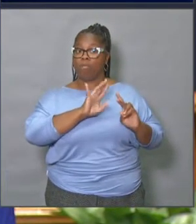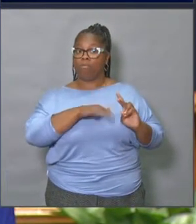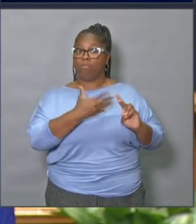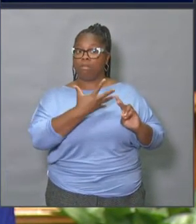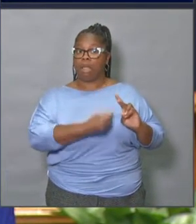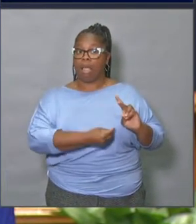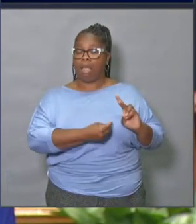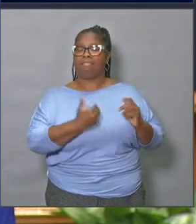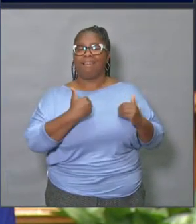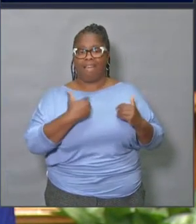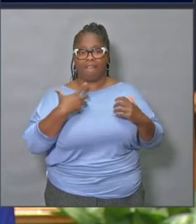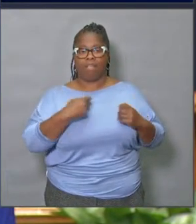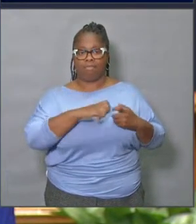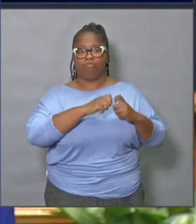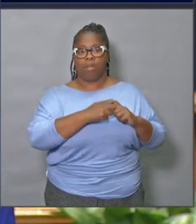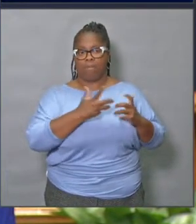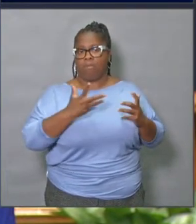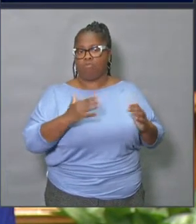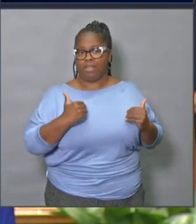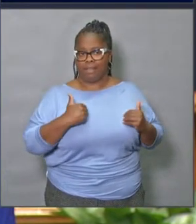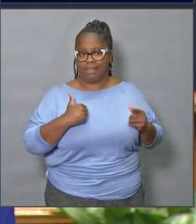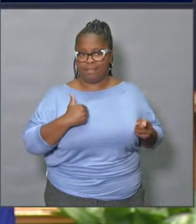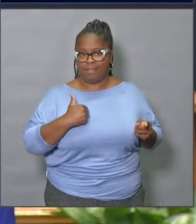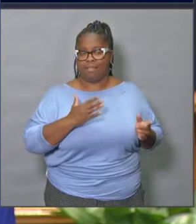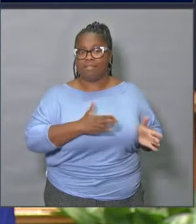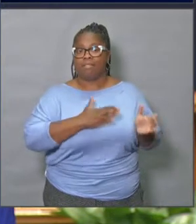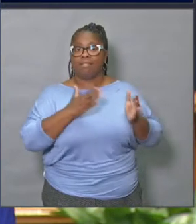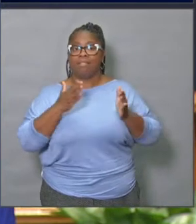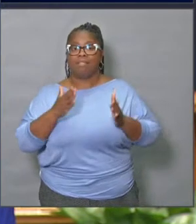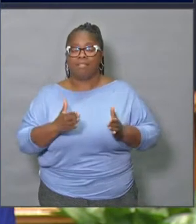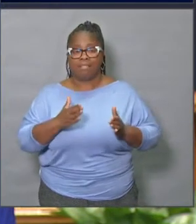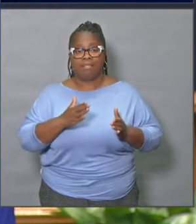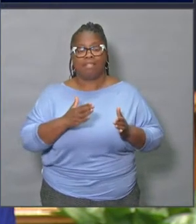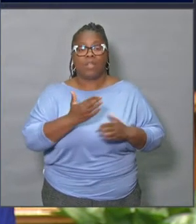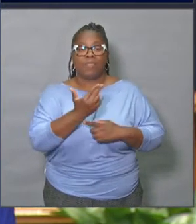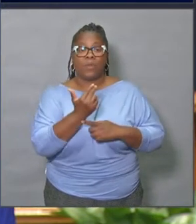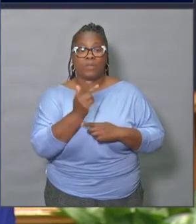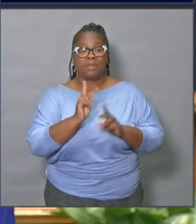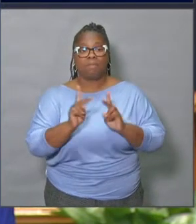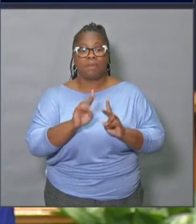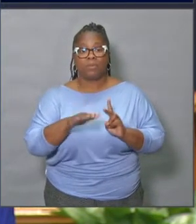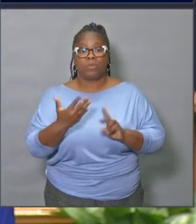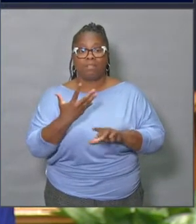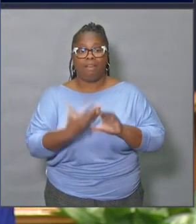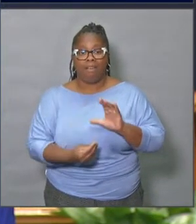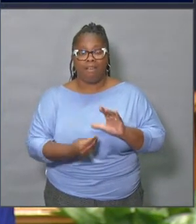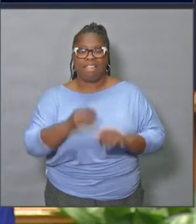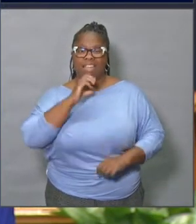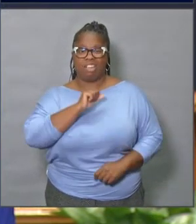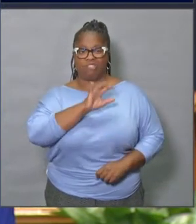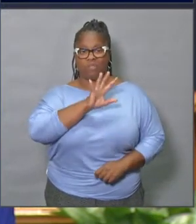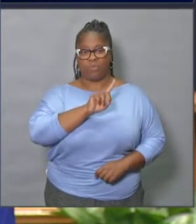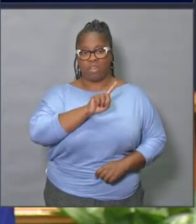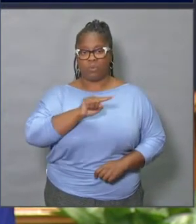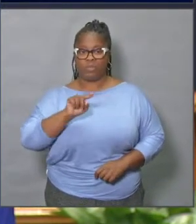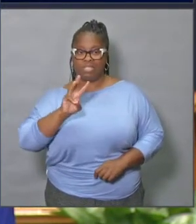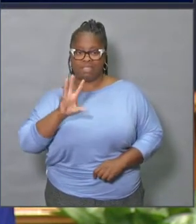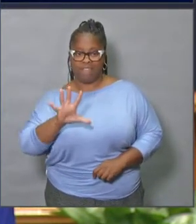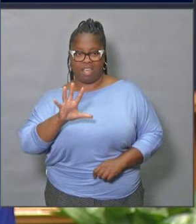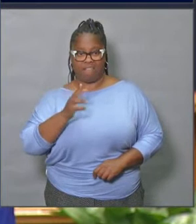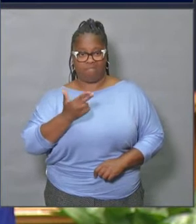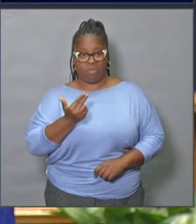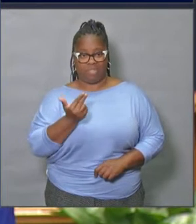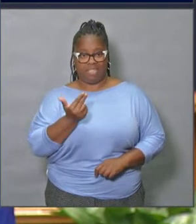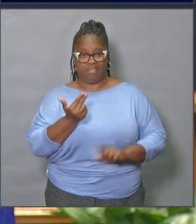had underlying health conditions. 13 people who died are between the ages of 41 and 65, and 9 people in